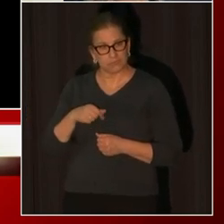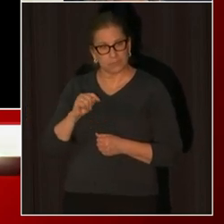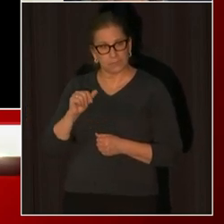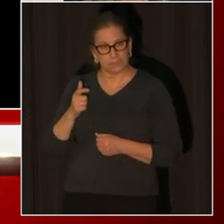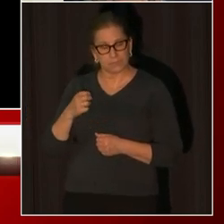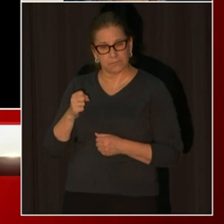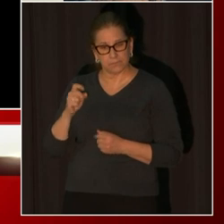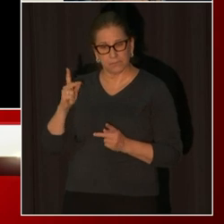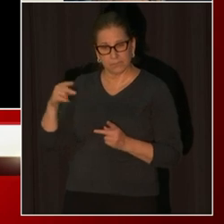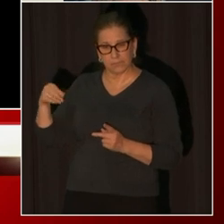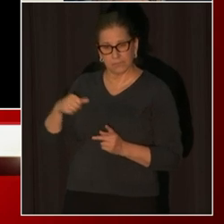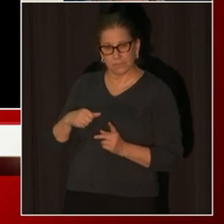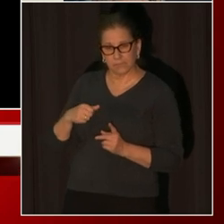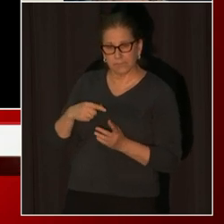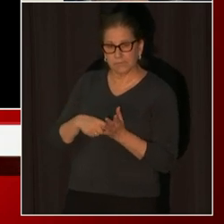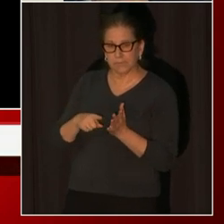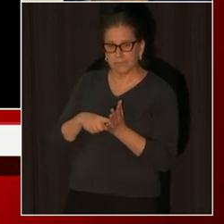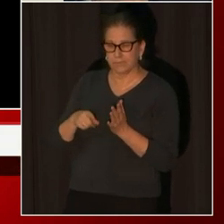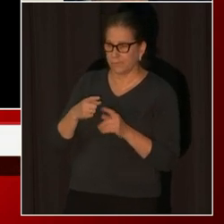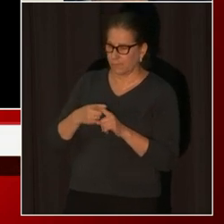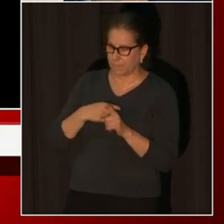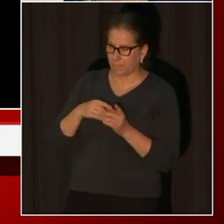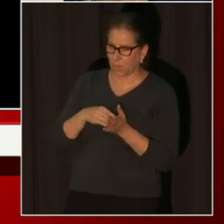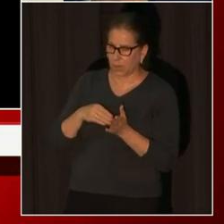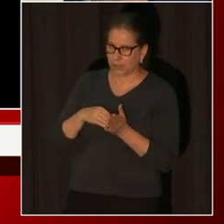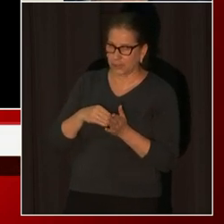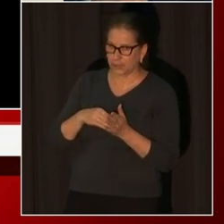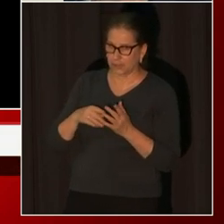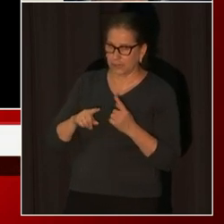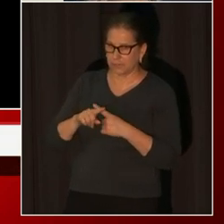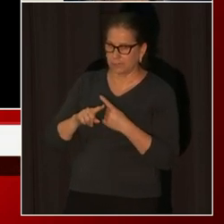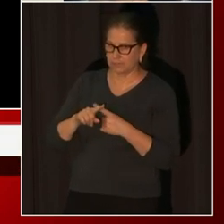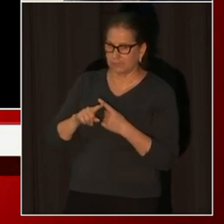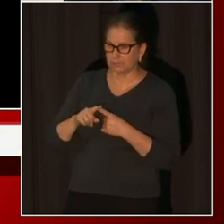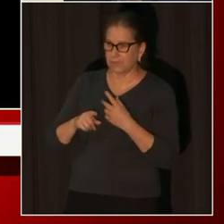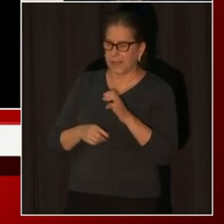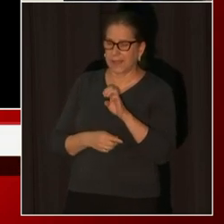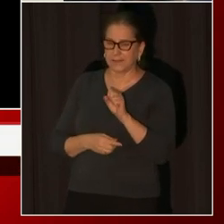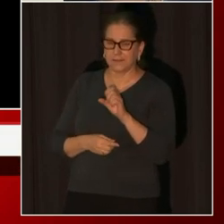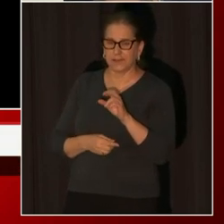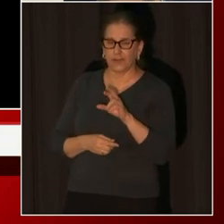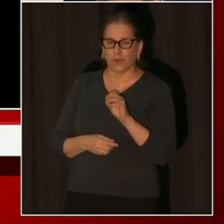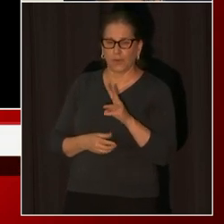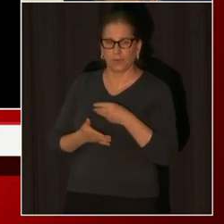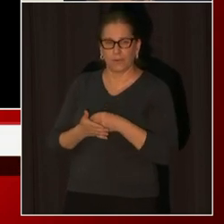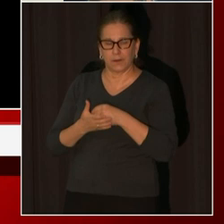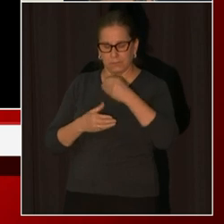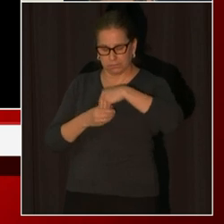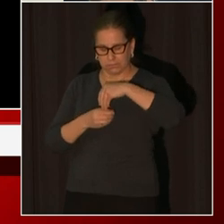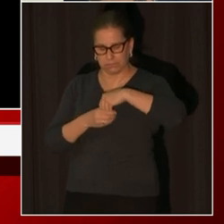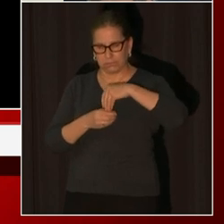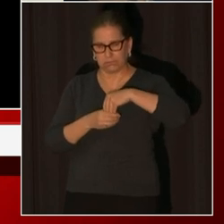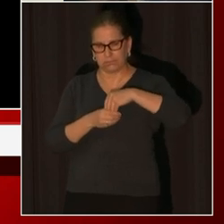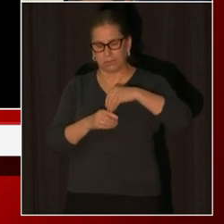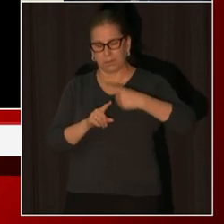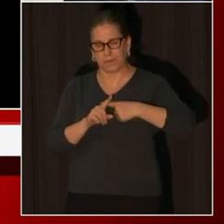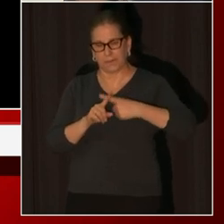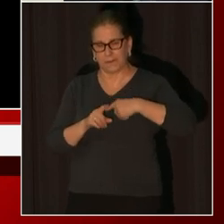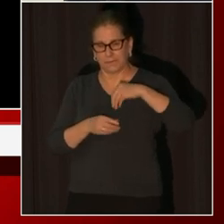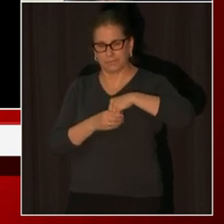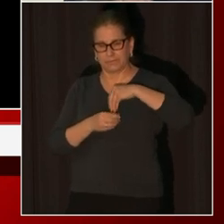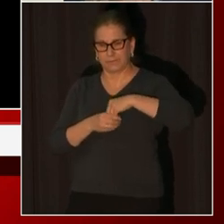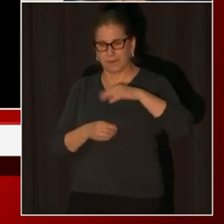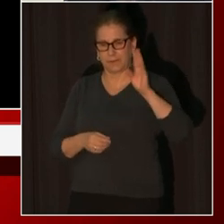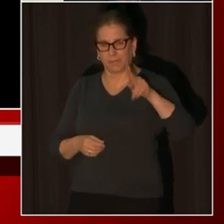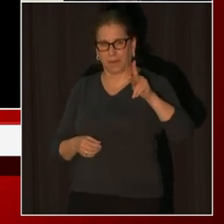companies. And so, you know, those are set aside monthly. So the banks are not going to let the properties not pay the property taxes because they